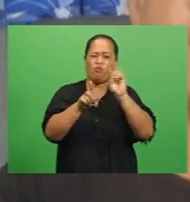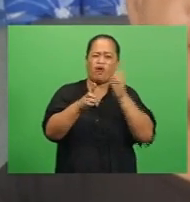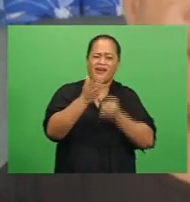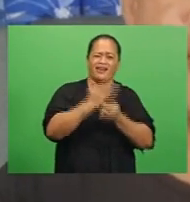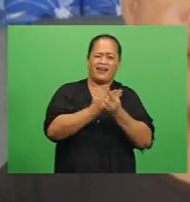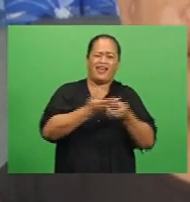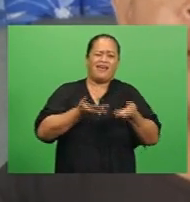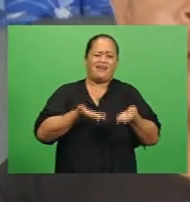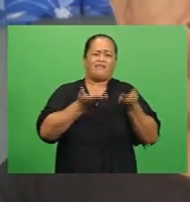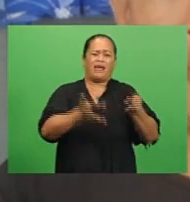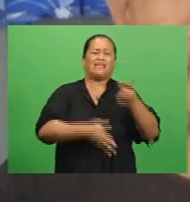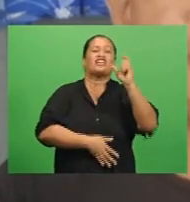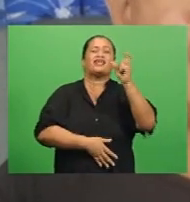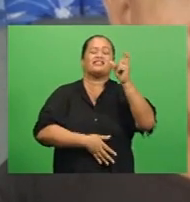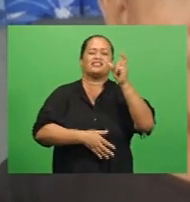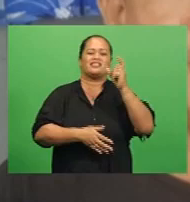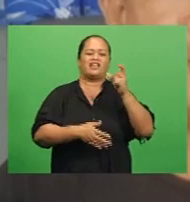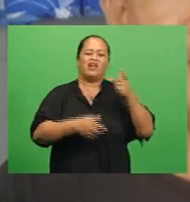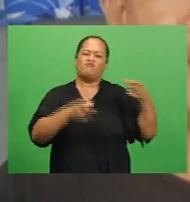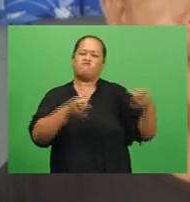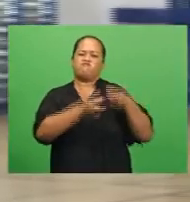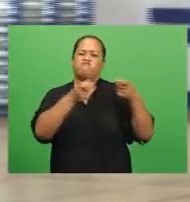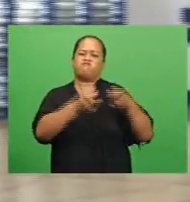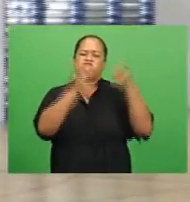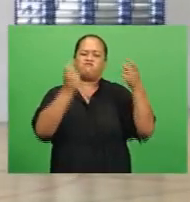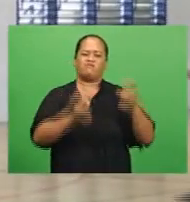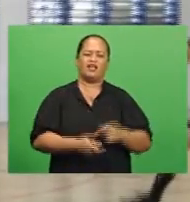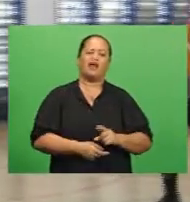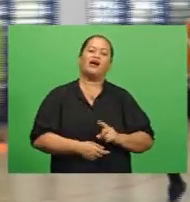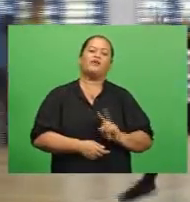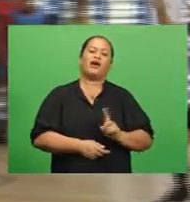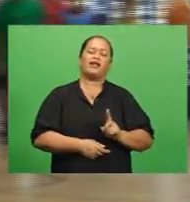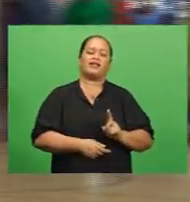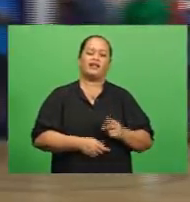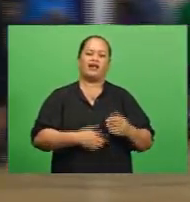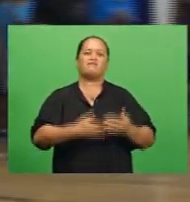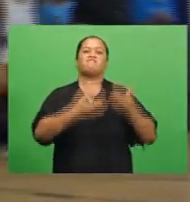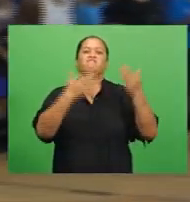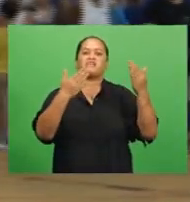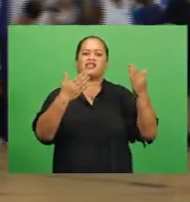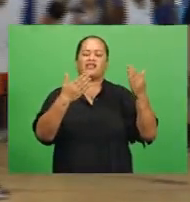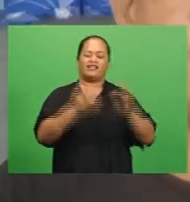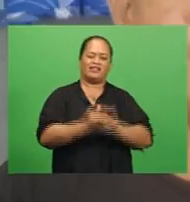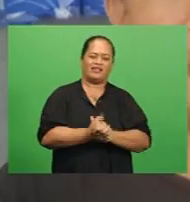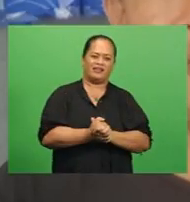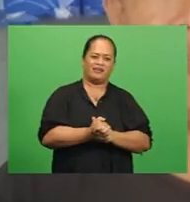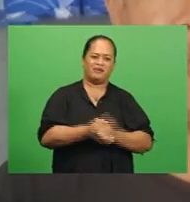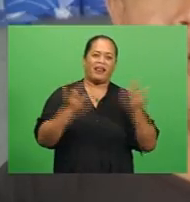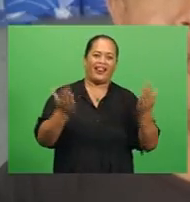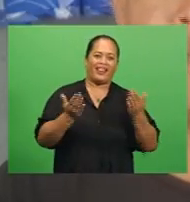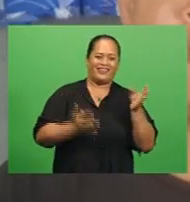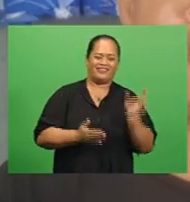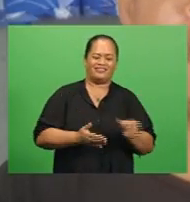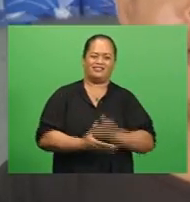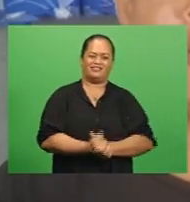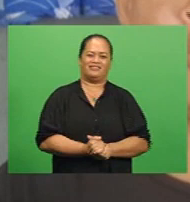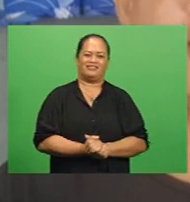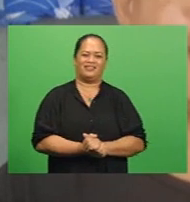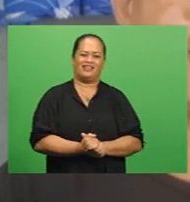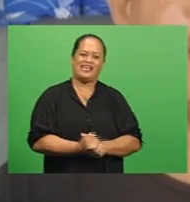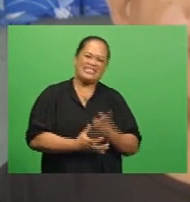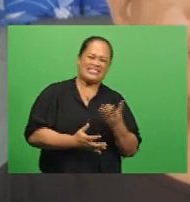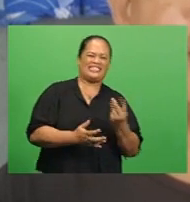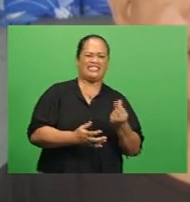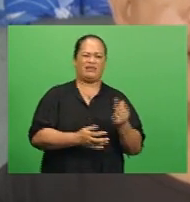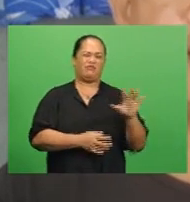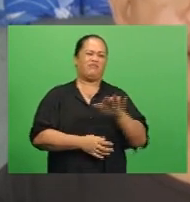kids who they've never faced, probably bigger kids in fact, because under 15 we've had some scrimmages, so they're probably, some of them are twice